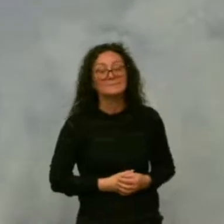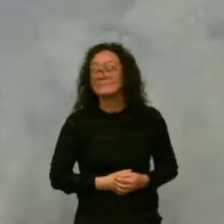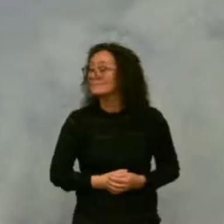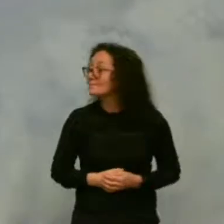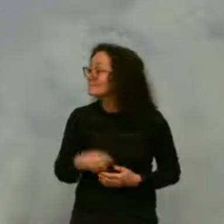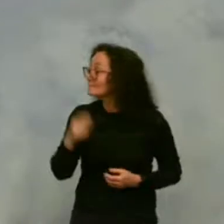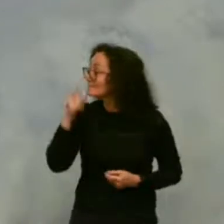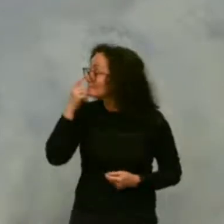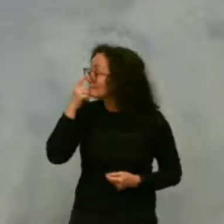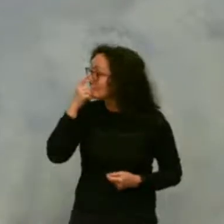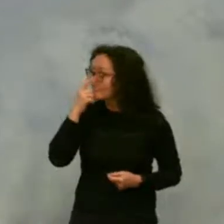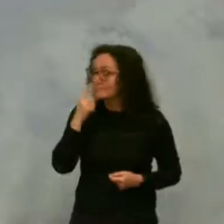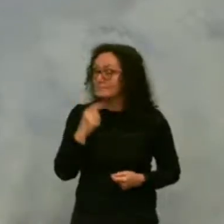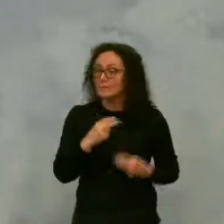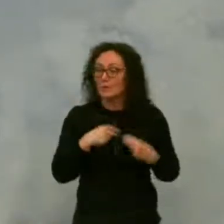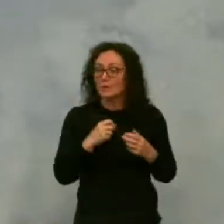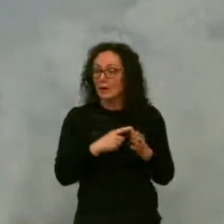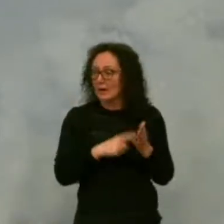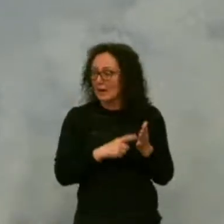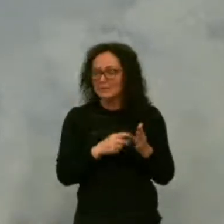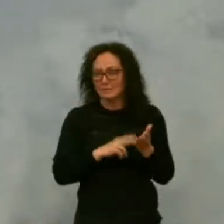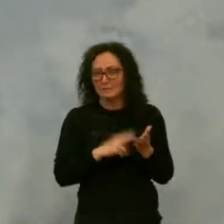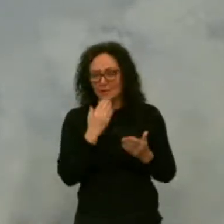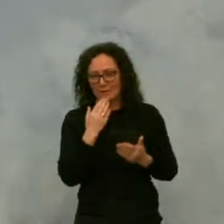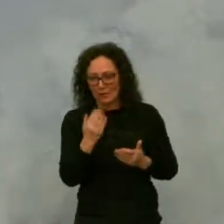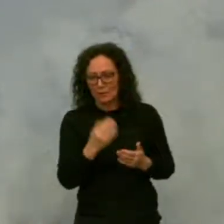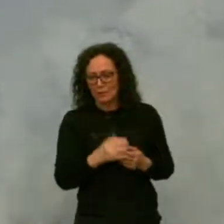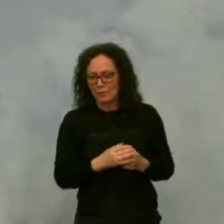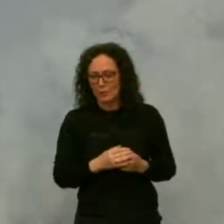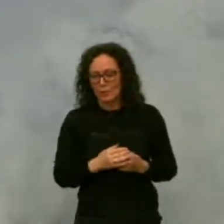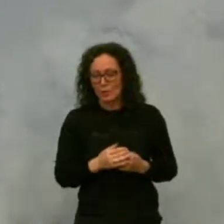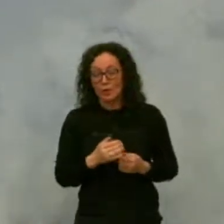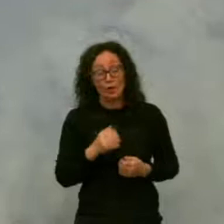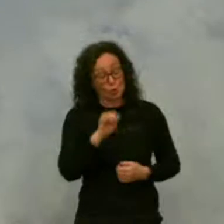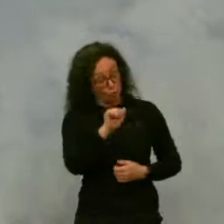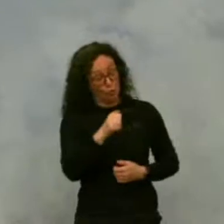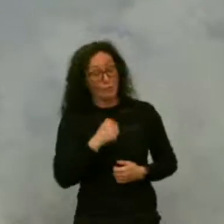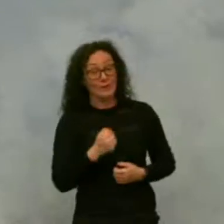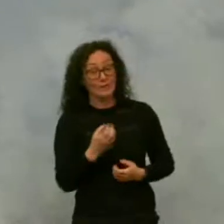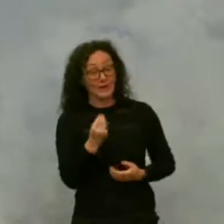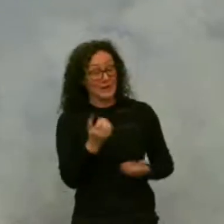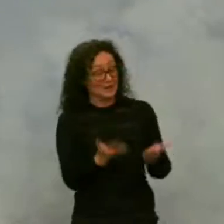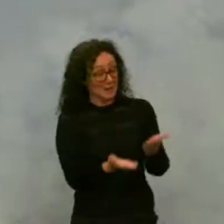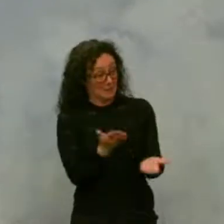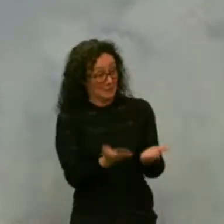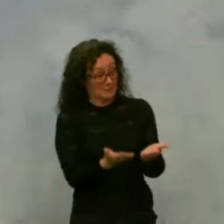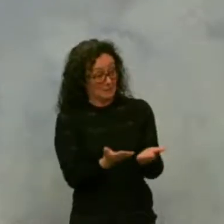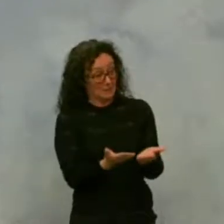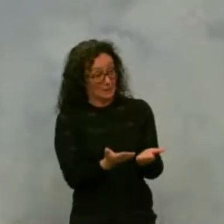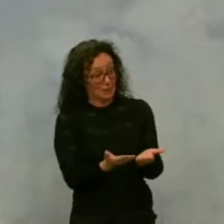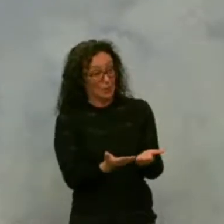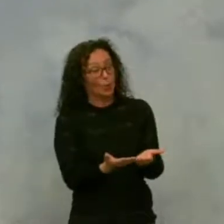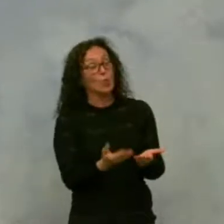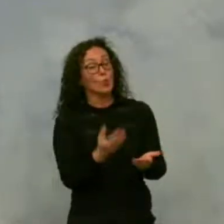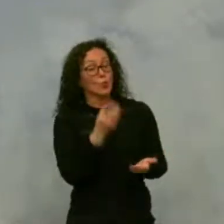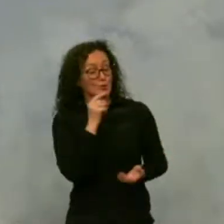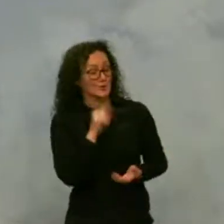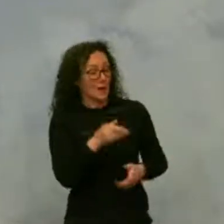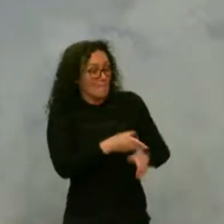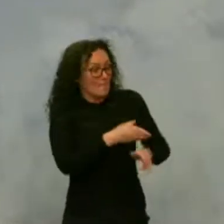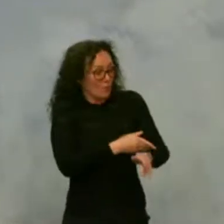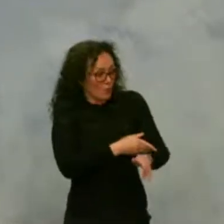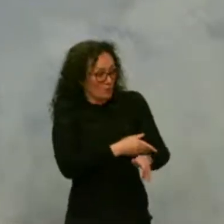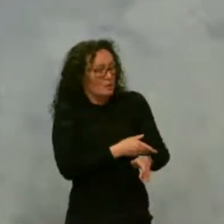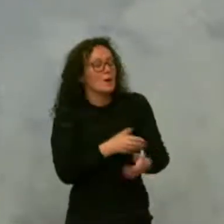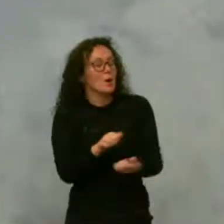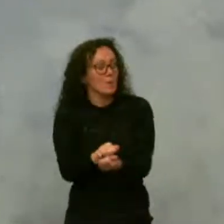Thanks, Councillor Allison. You're right, we do have cash balances in the bank, so we would tend to use that before we would borrow.